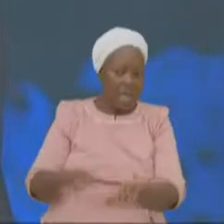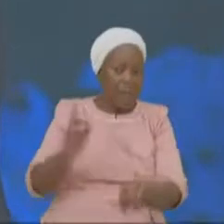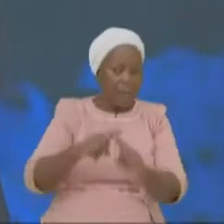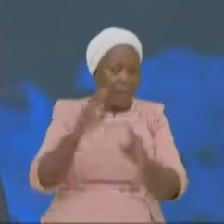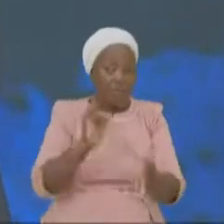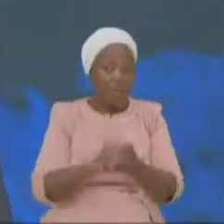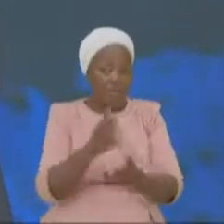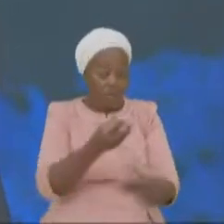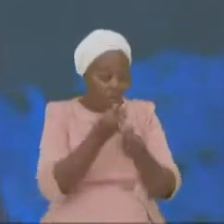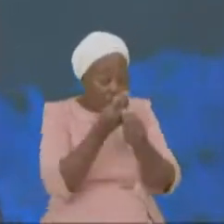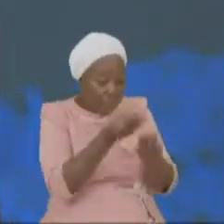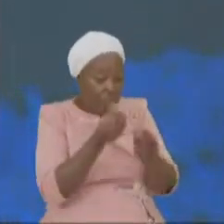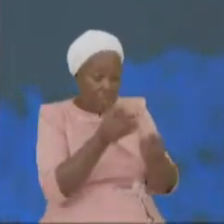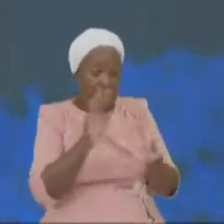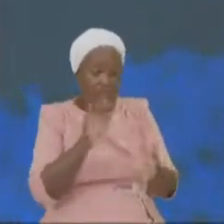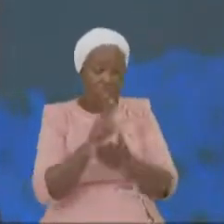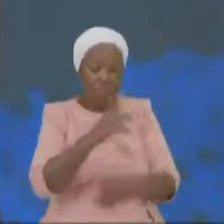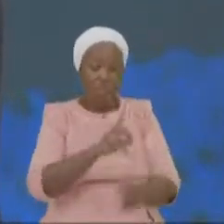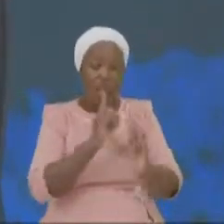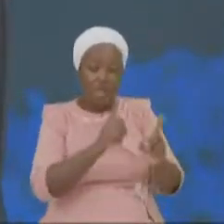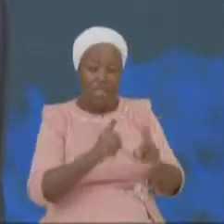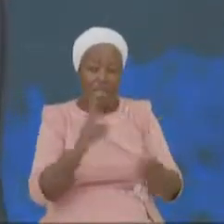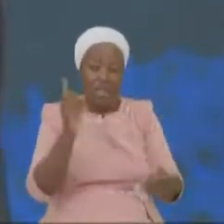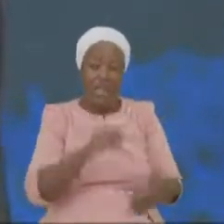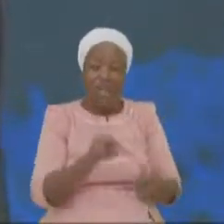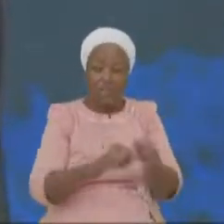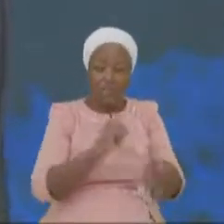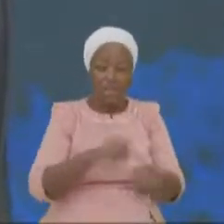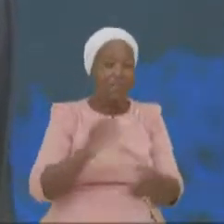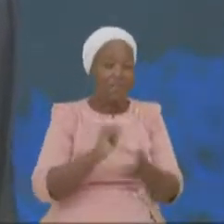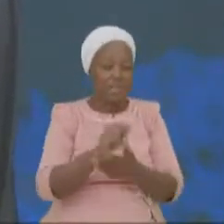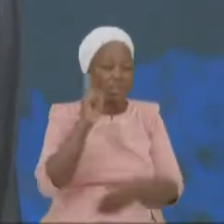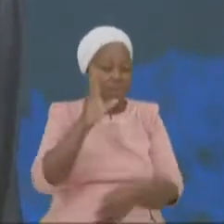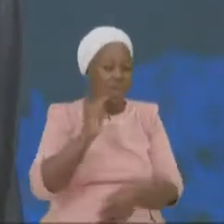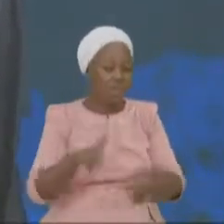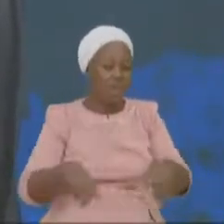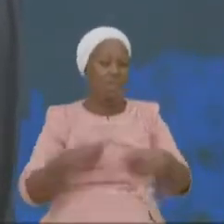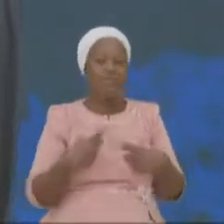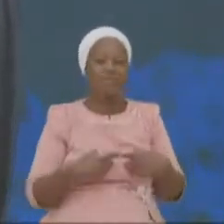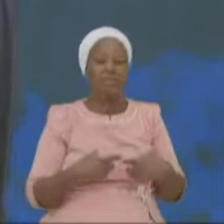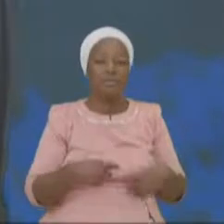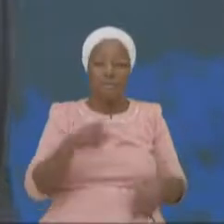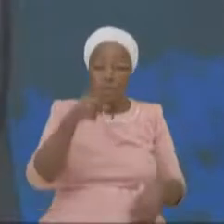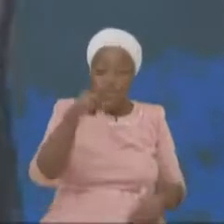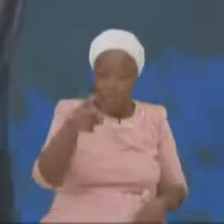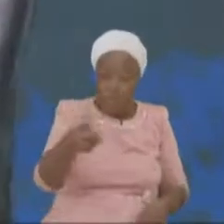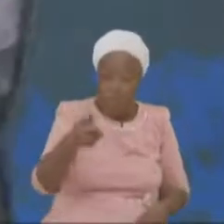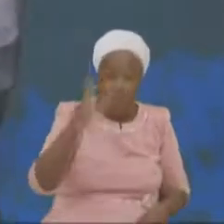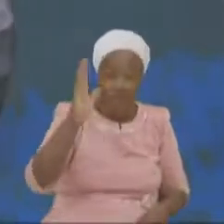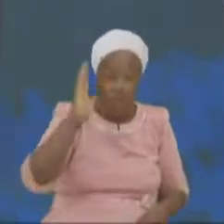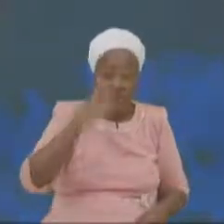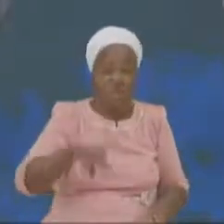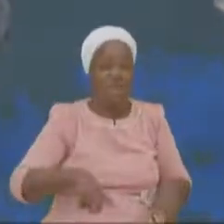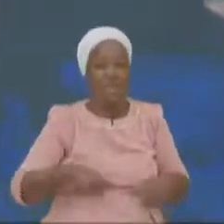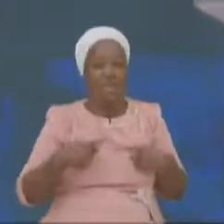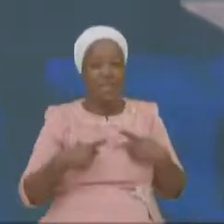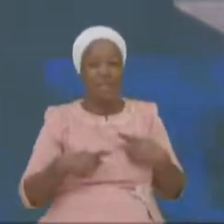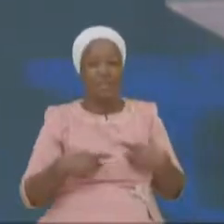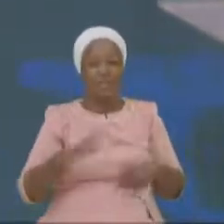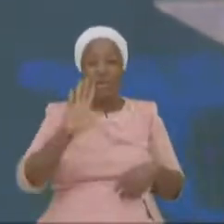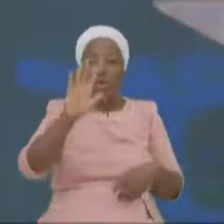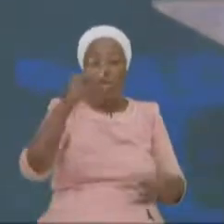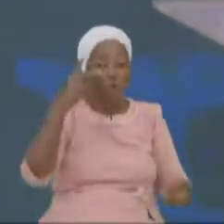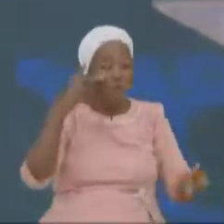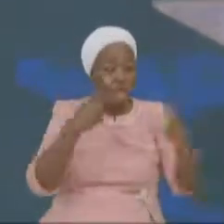feed, the one you respond to, that one will live. You will live. Your